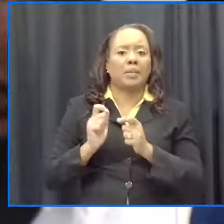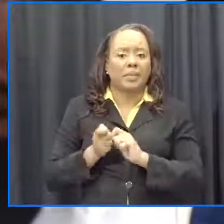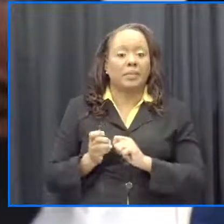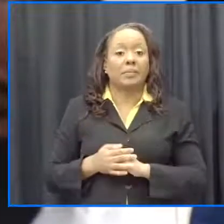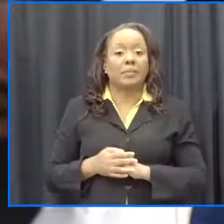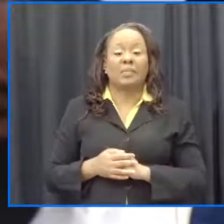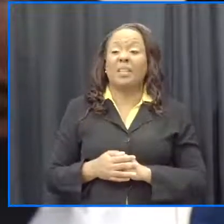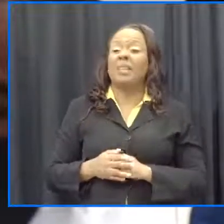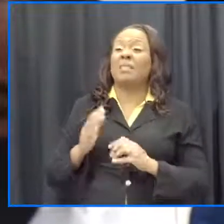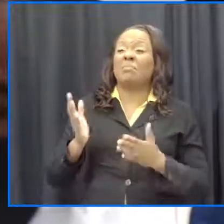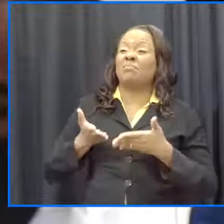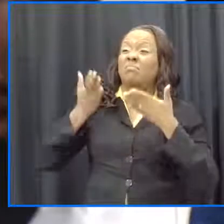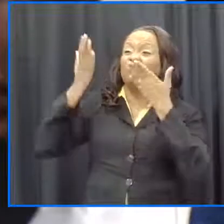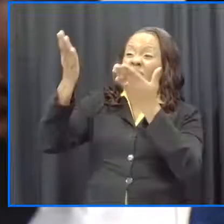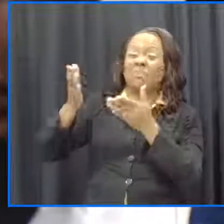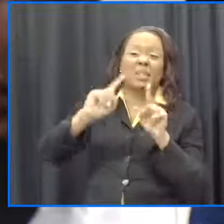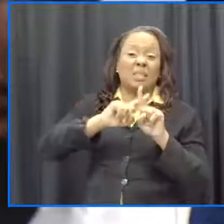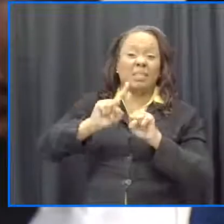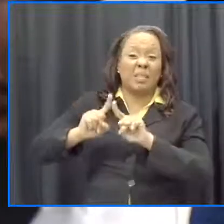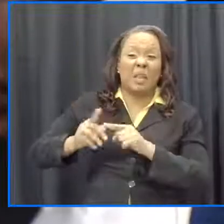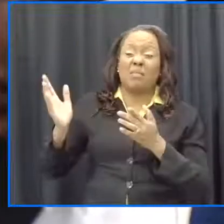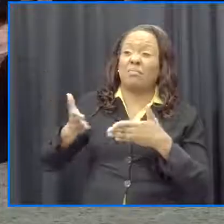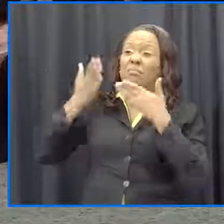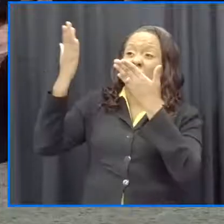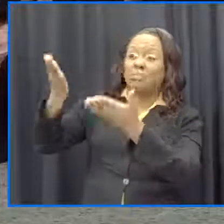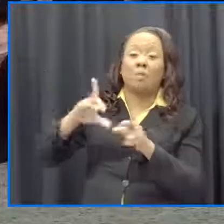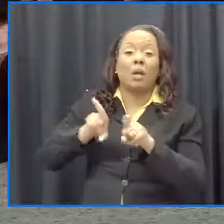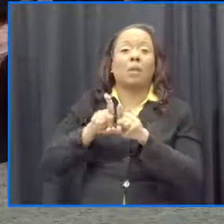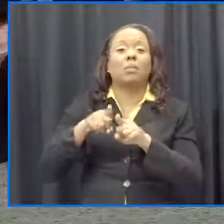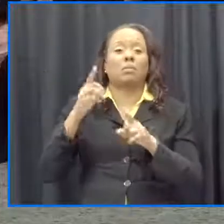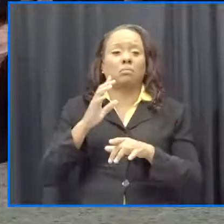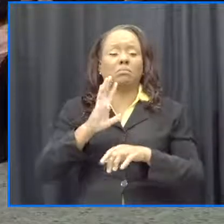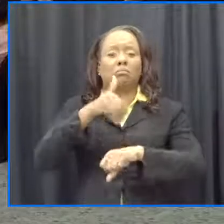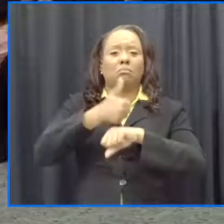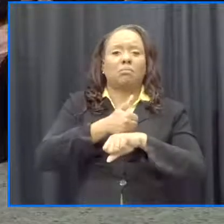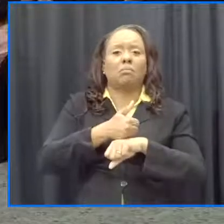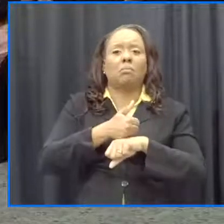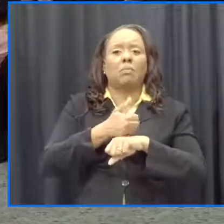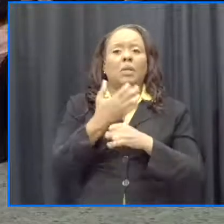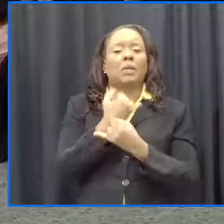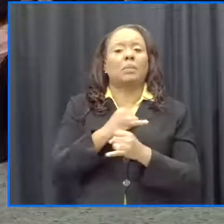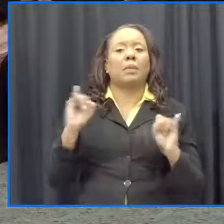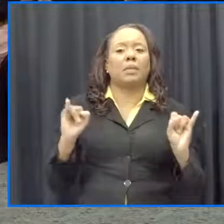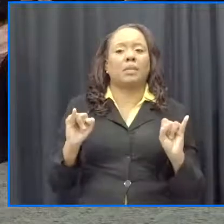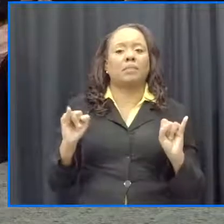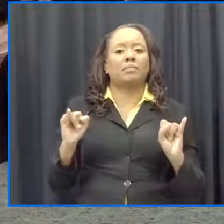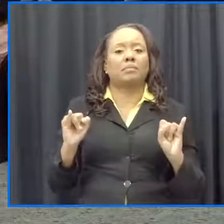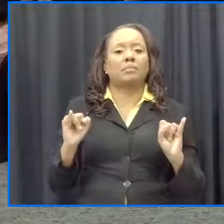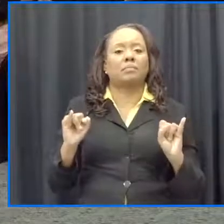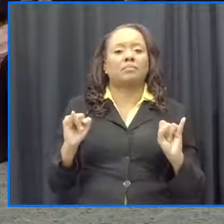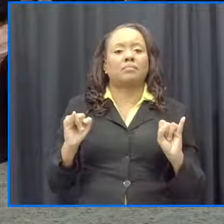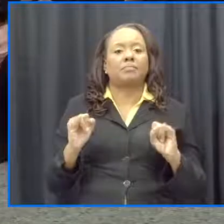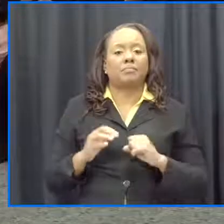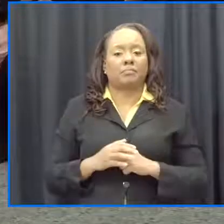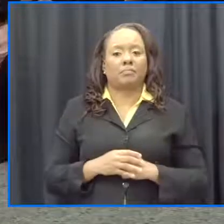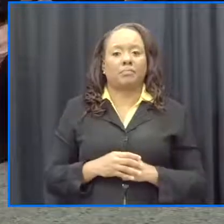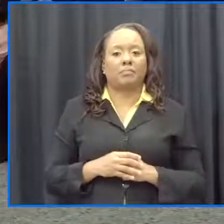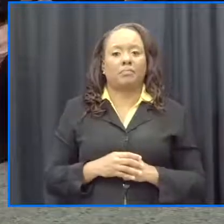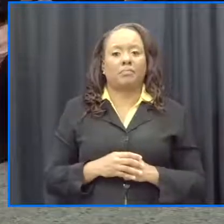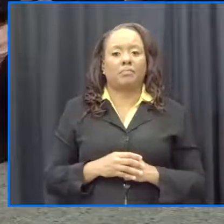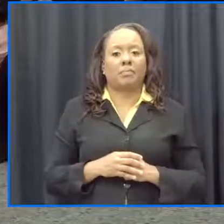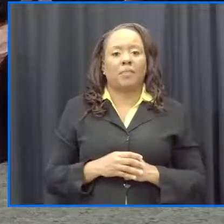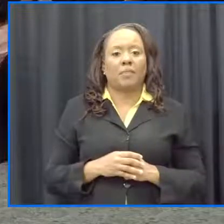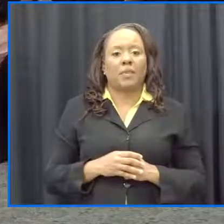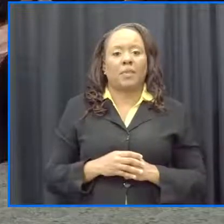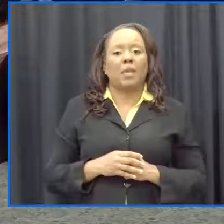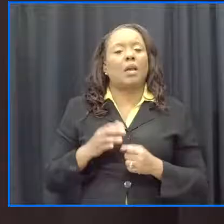many important recommendations, including the establishment of the Independent Electoral and Boundaries Commission, which was ultimately acted